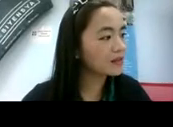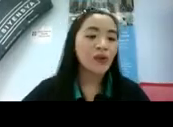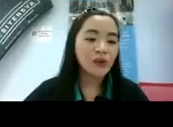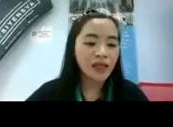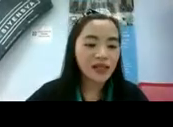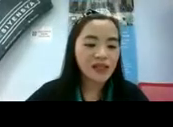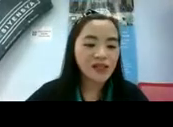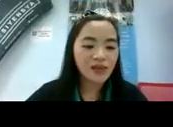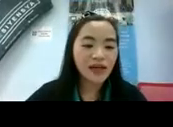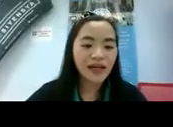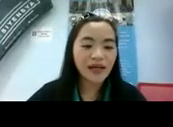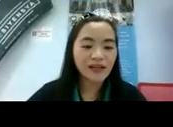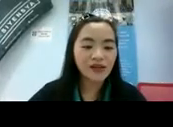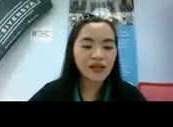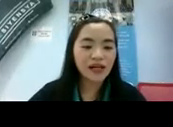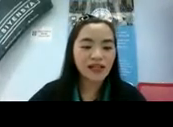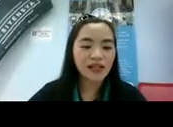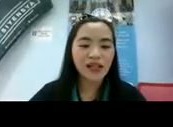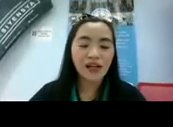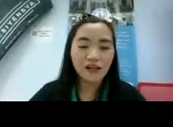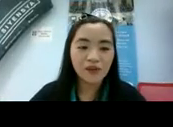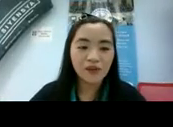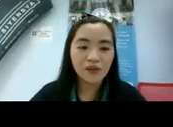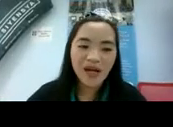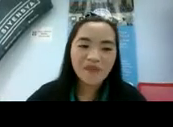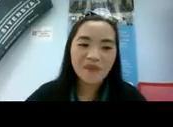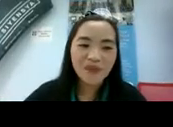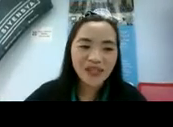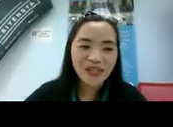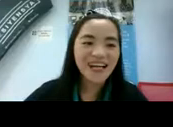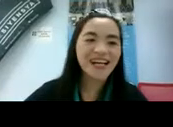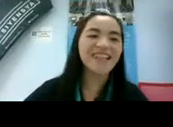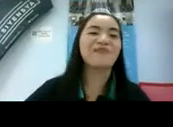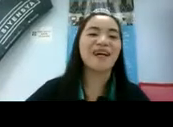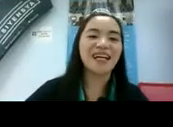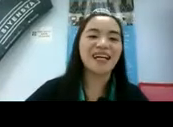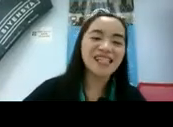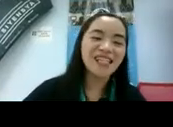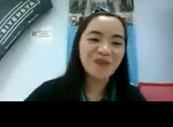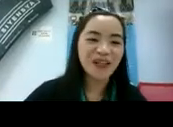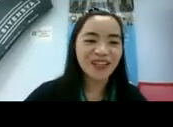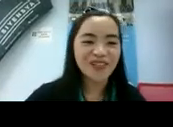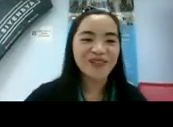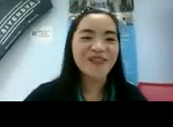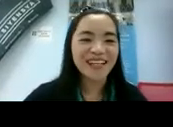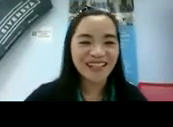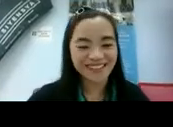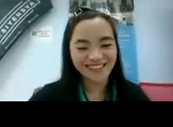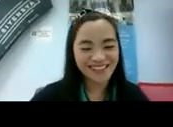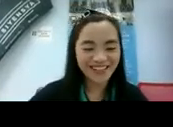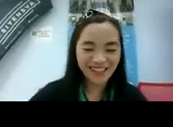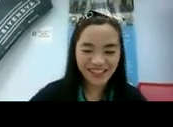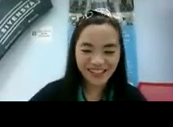okay, meron tayong, okay, so again, yung ating evaluation, mamaya po yan para hindi po